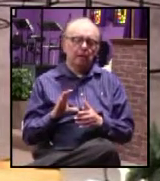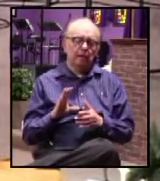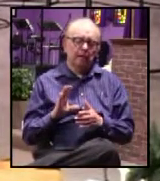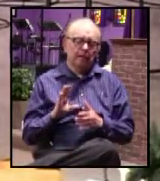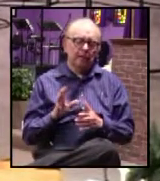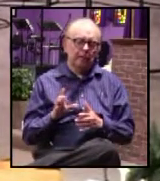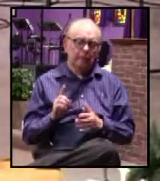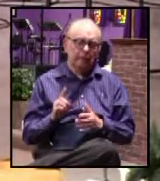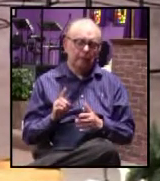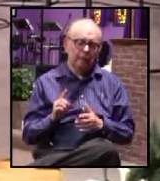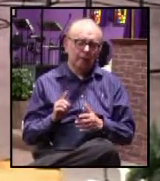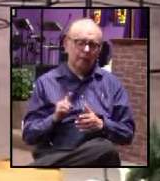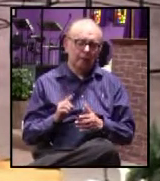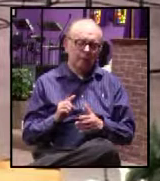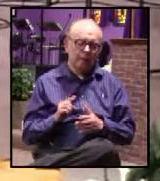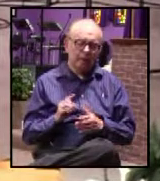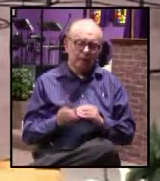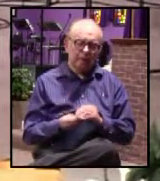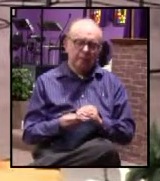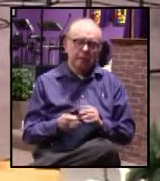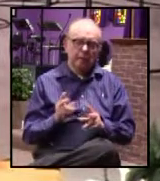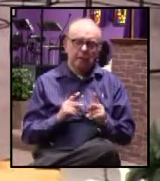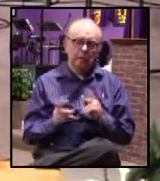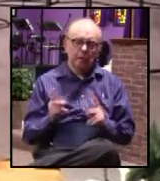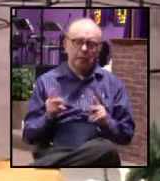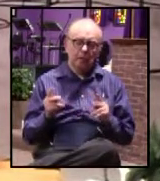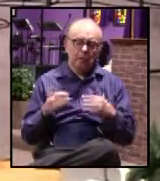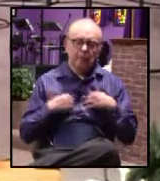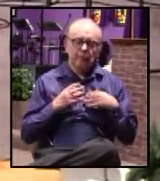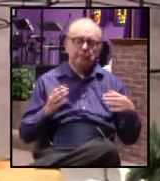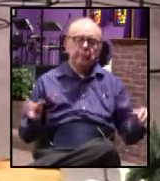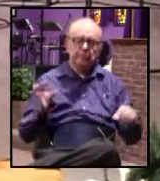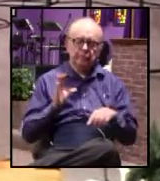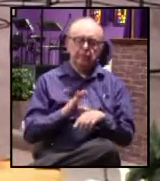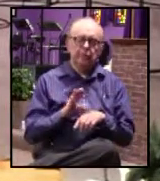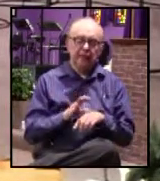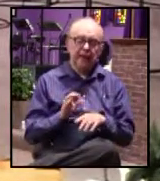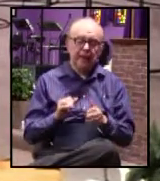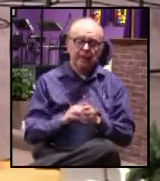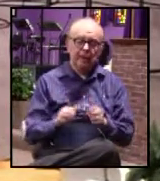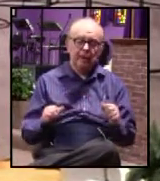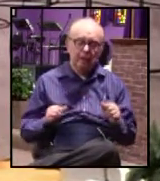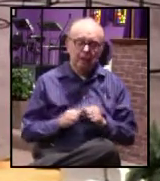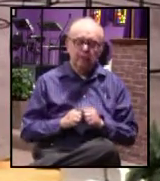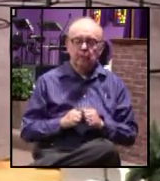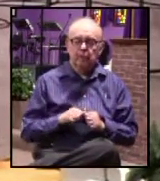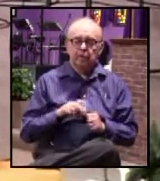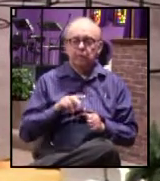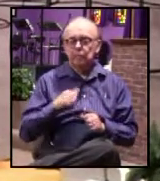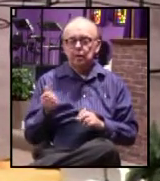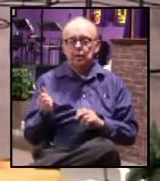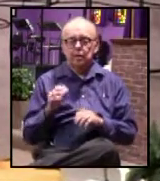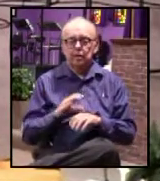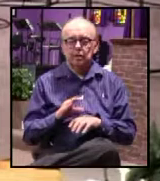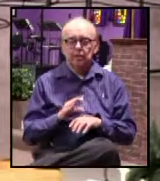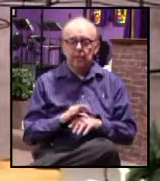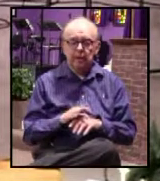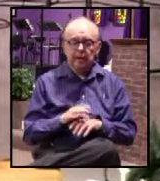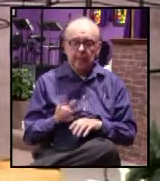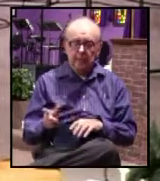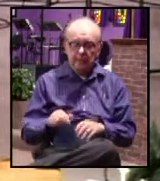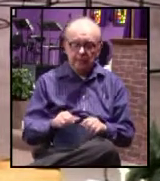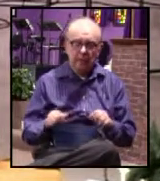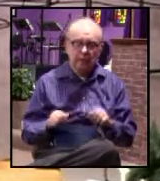4,551 plus people. We are the biggest church. I think there's 2 other churches in the